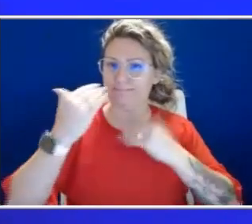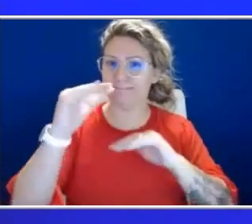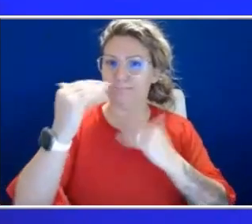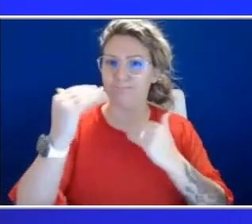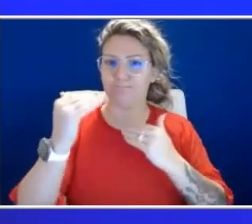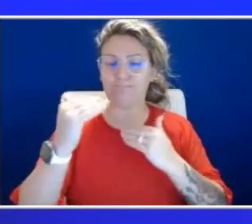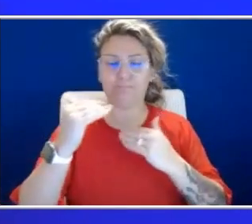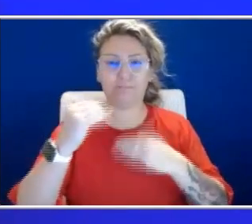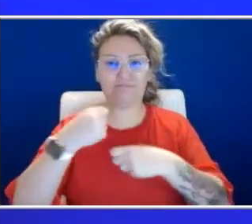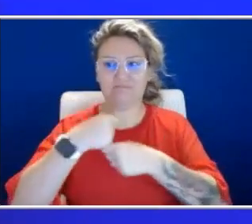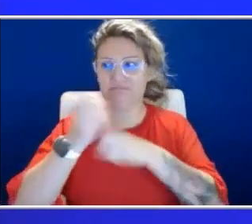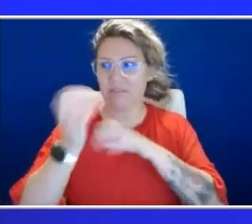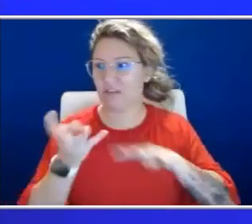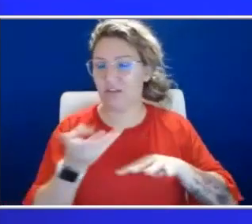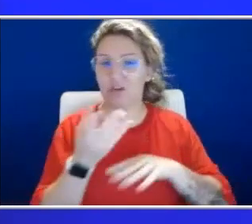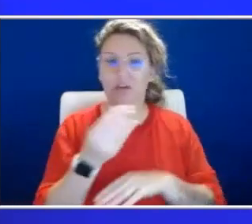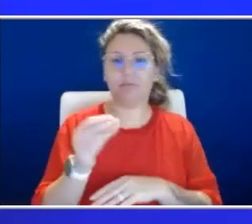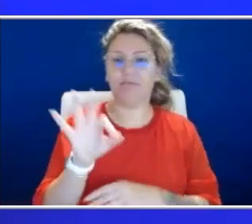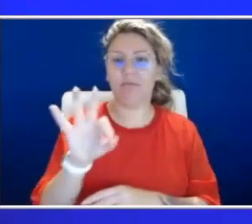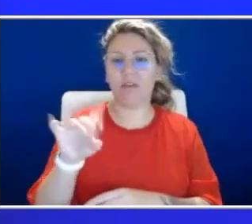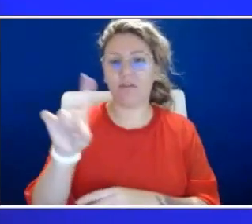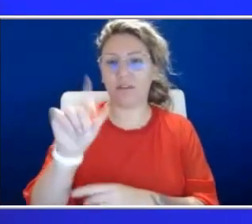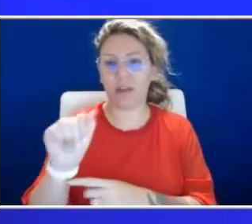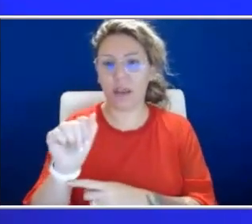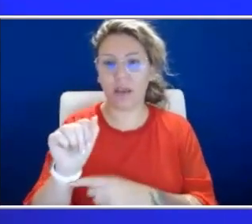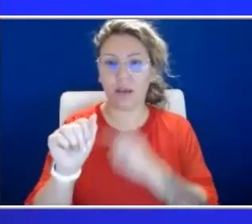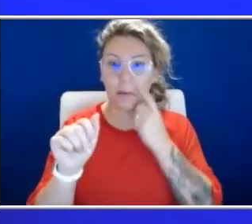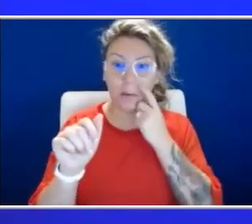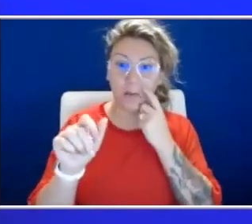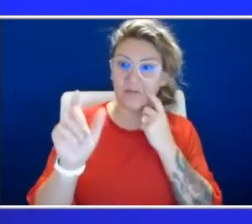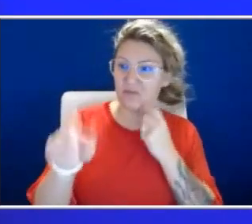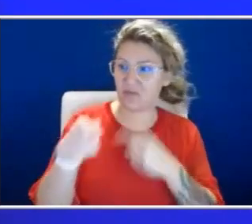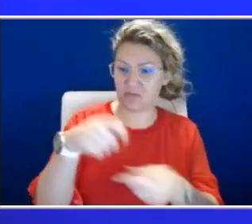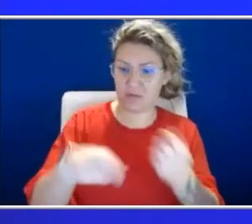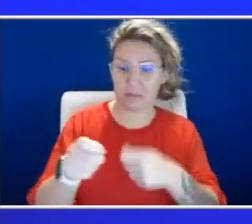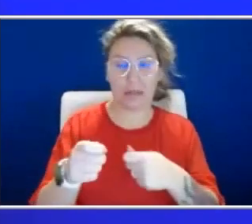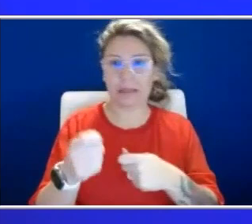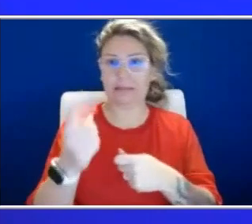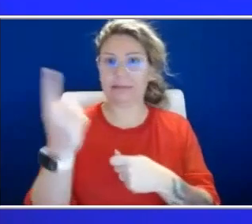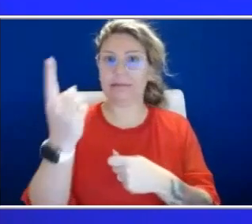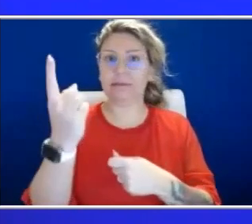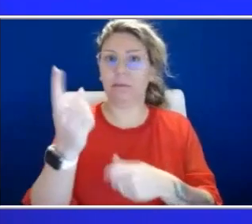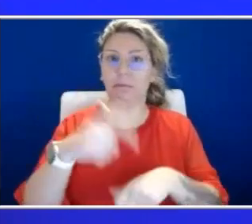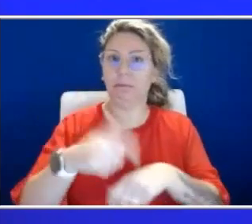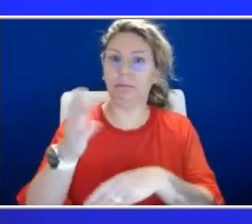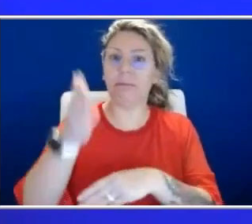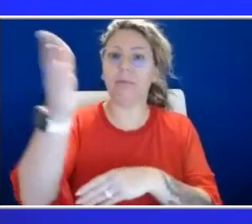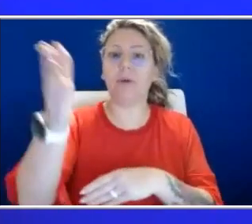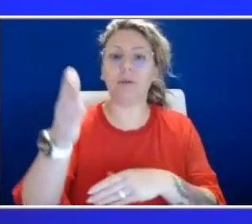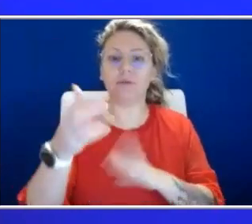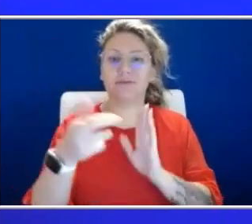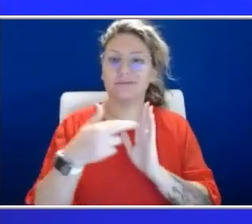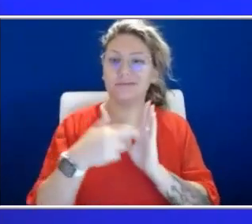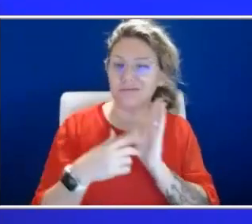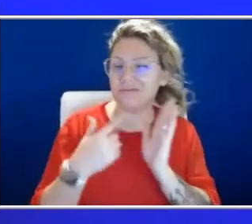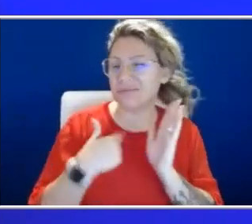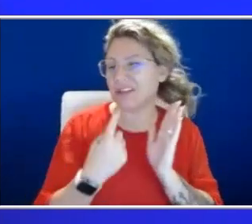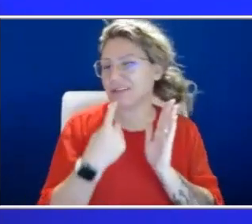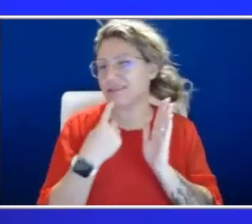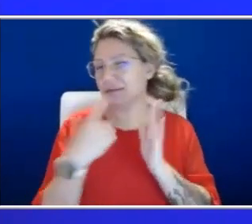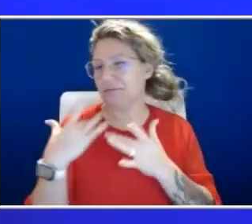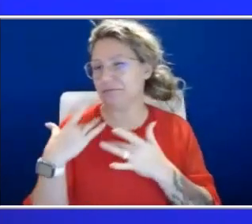Manufacturers and even the FDA says, you should get them replaced at some point. So the guideline that I typically say